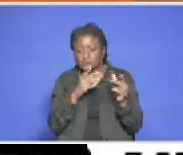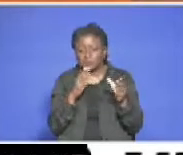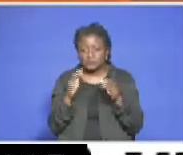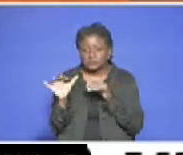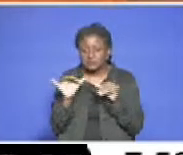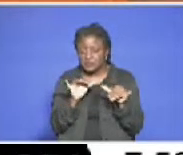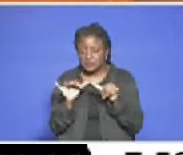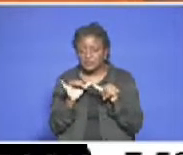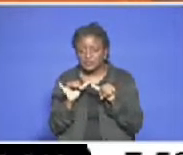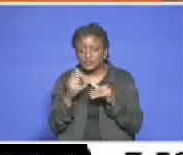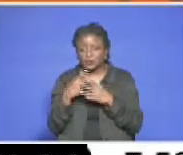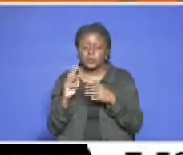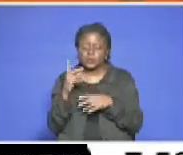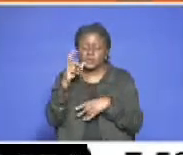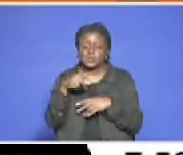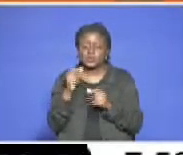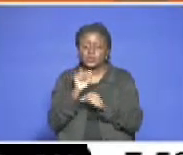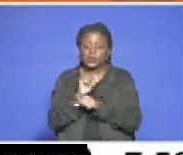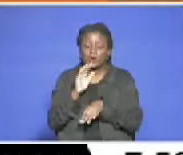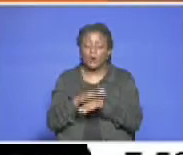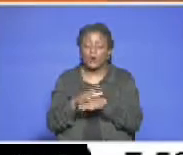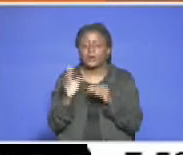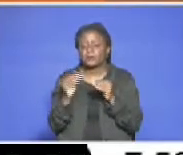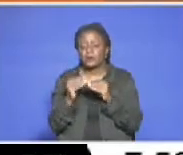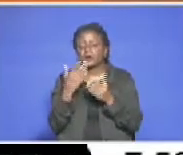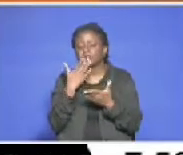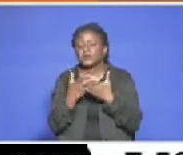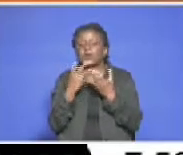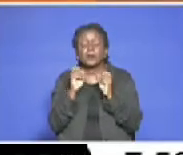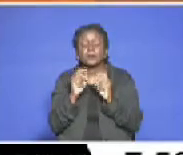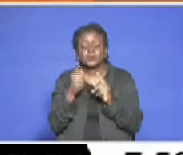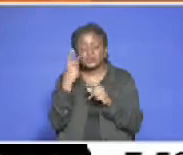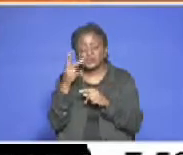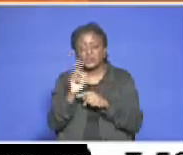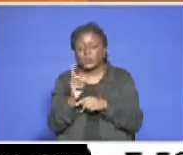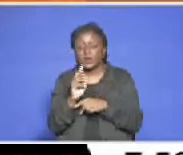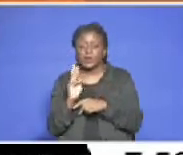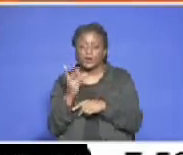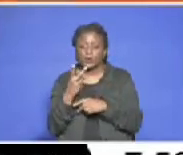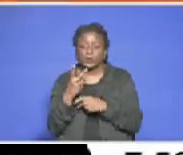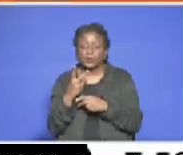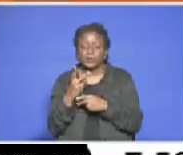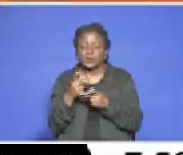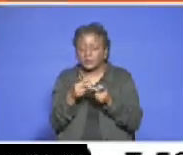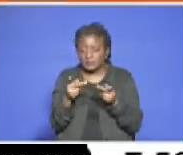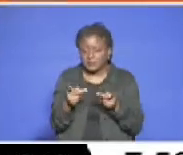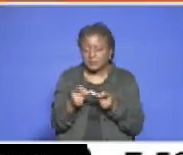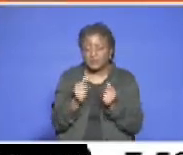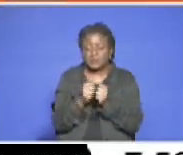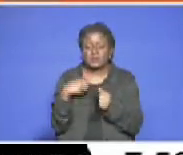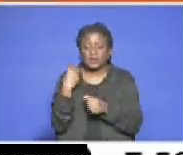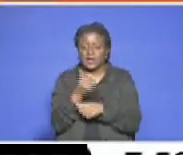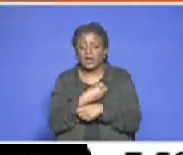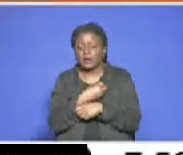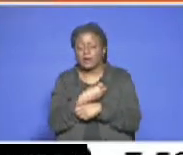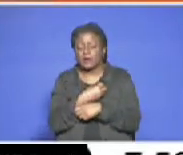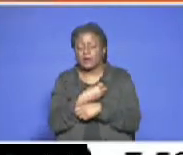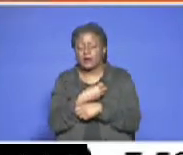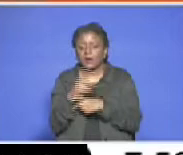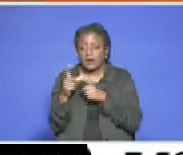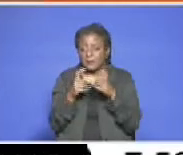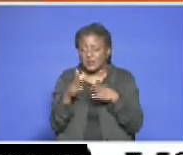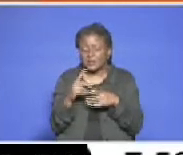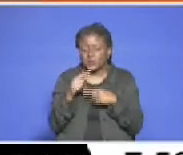practice what we need to work on more. So it was a good opportunity to see where we stand with our competitors, and when we do